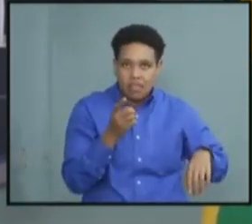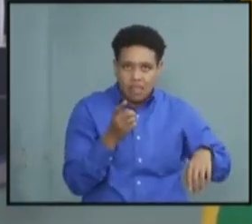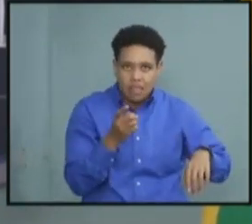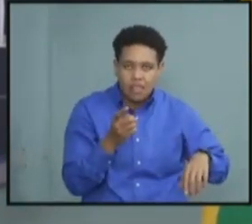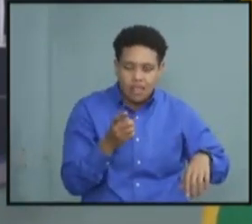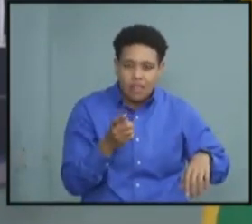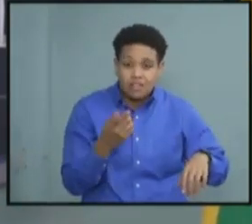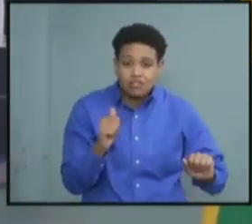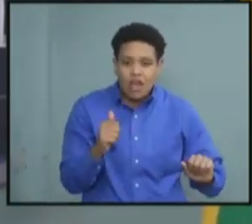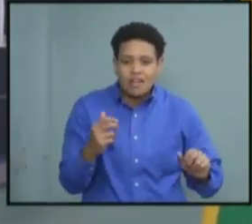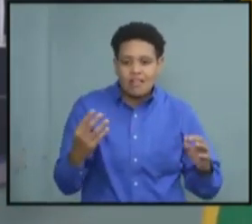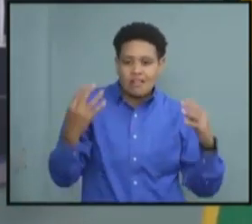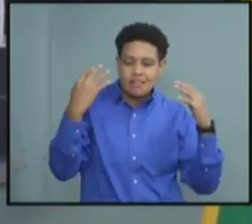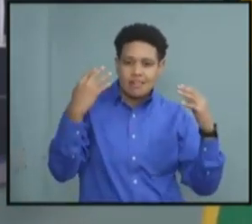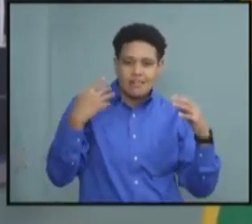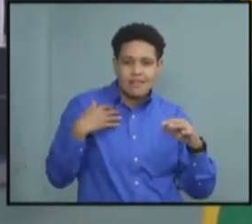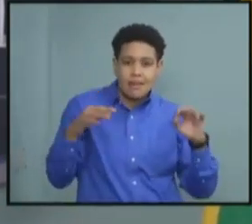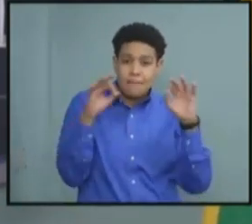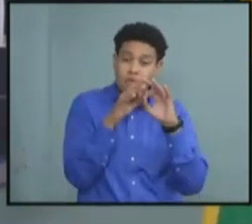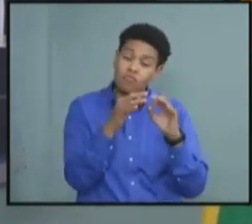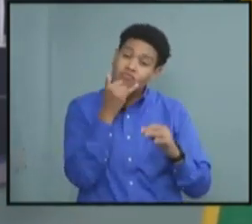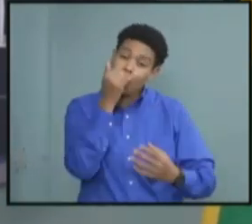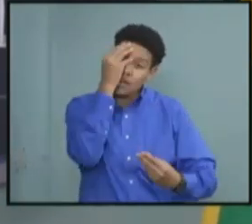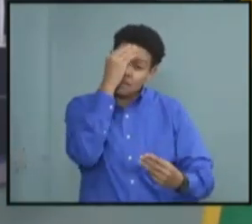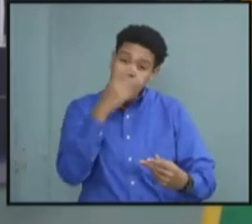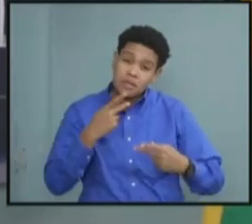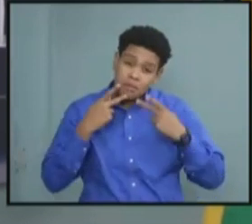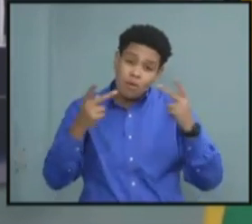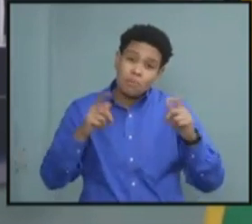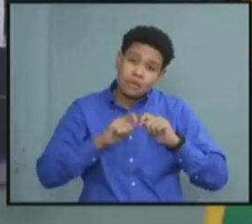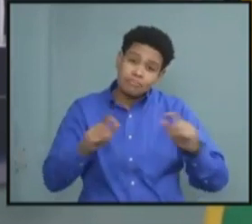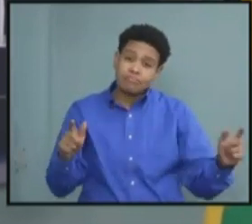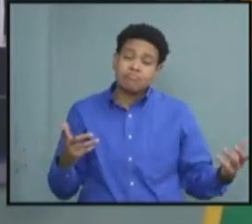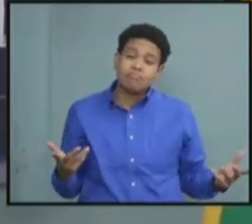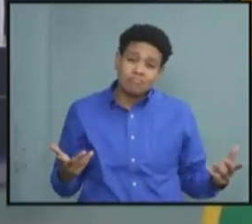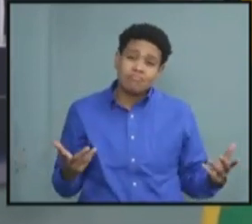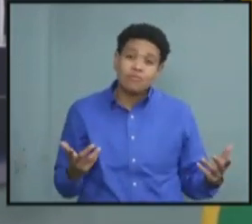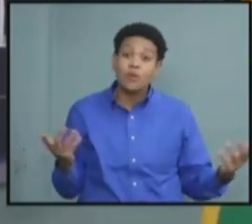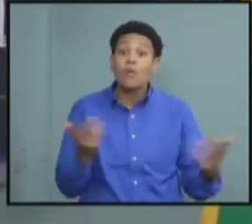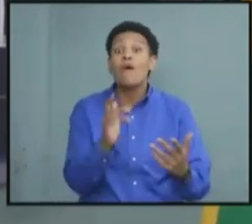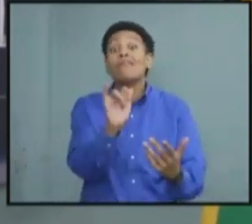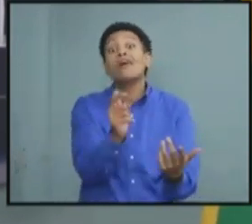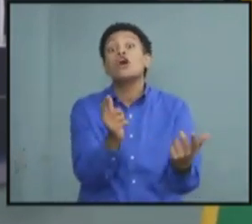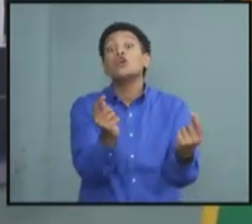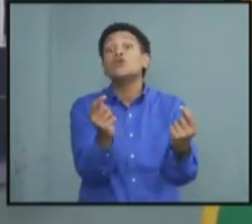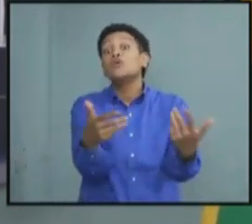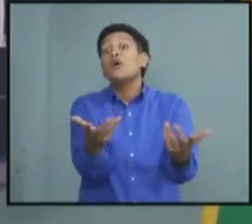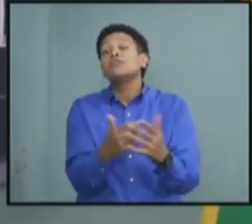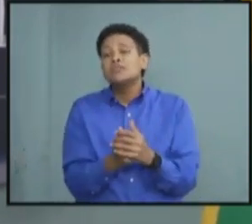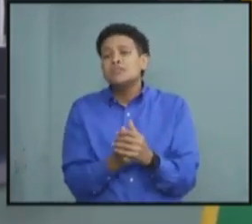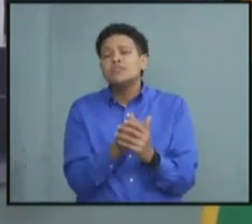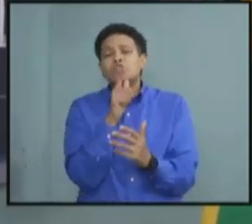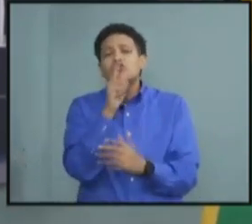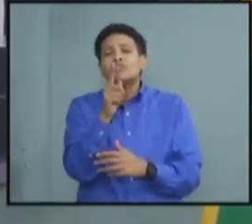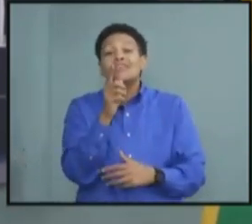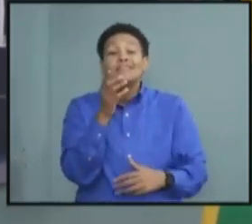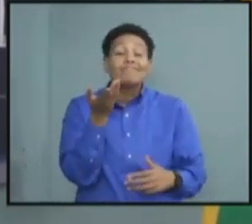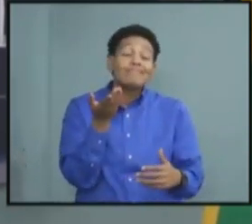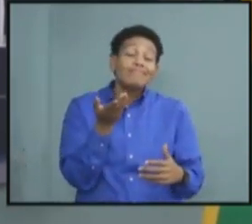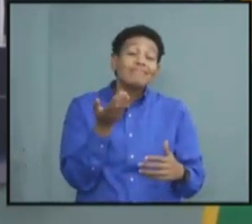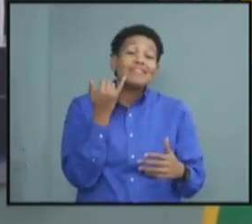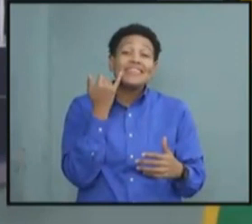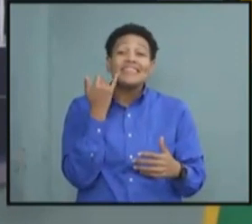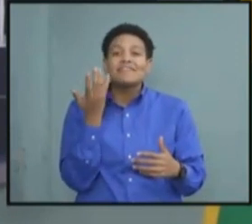relevance even, and mislead the public. What that does, deliberately or